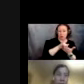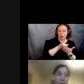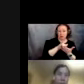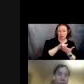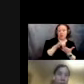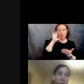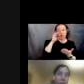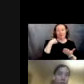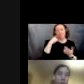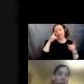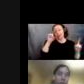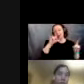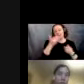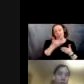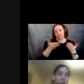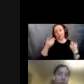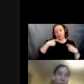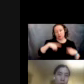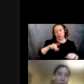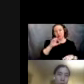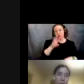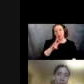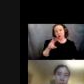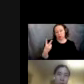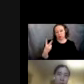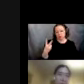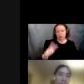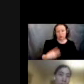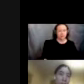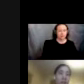other things during World War II.